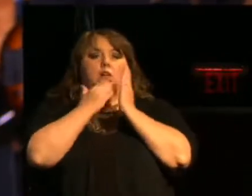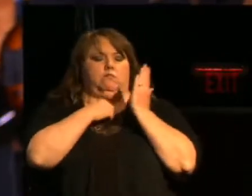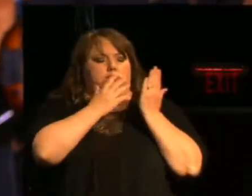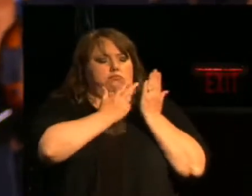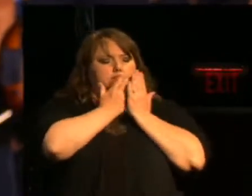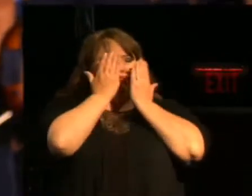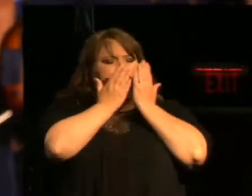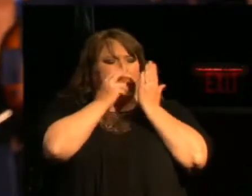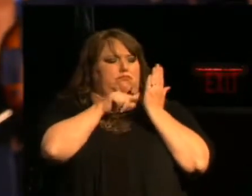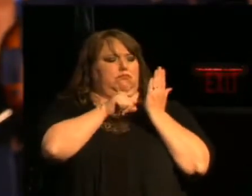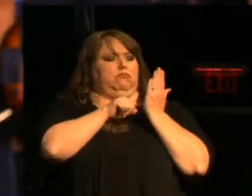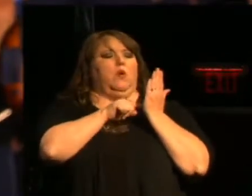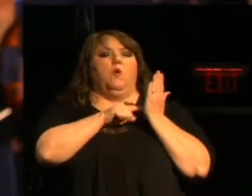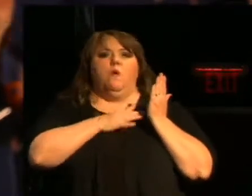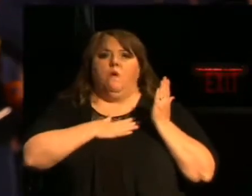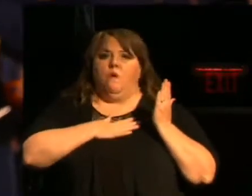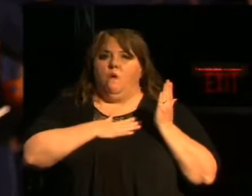majesty,